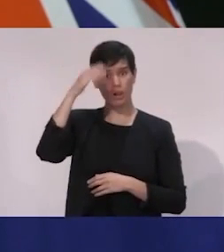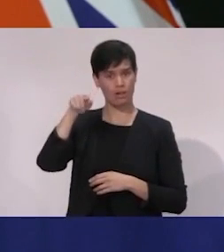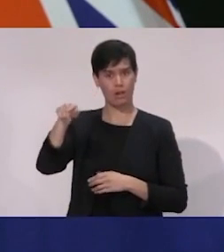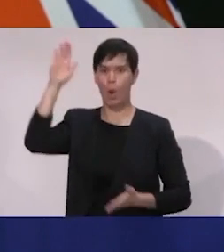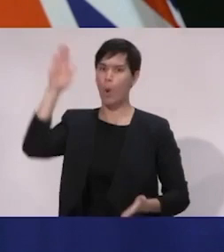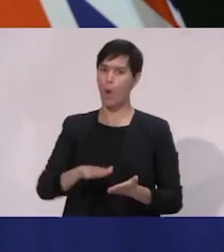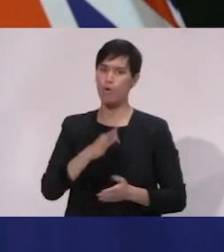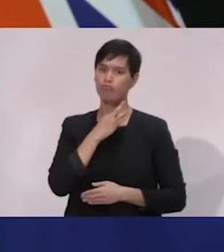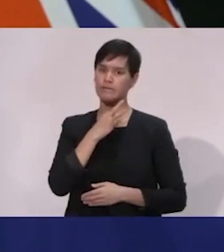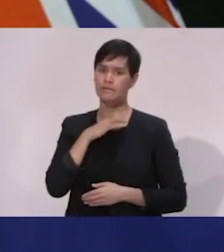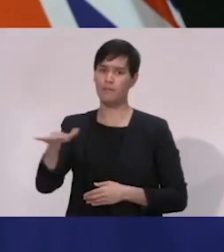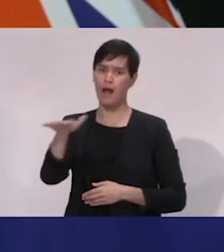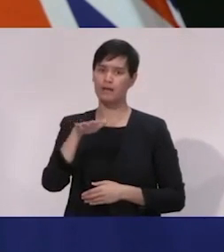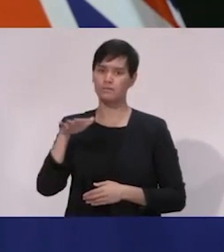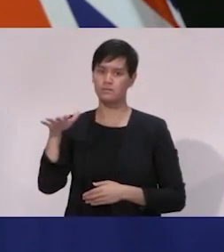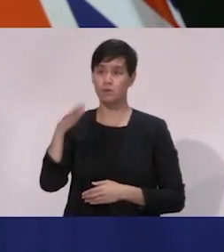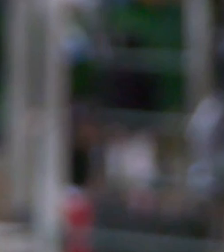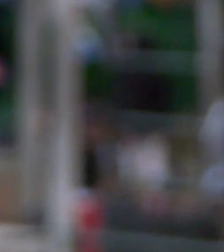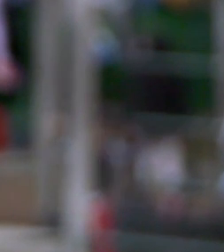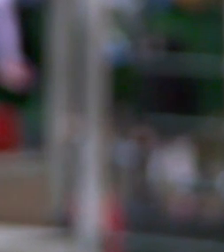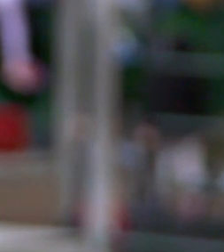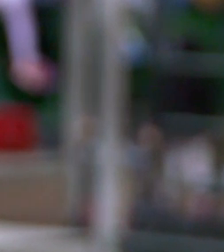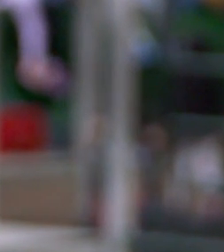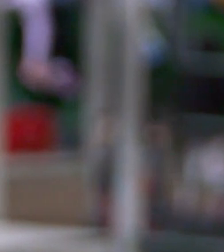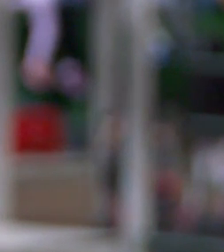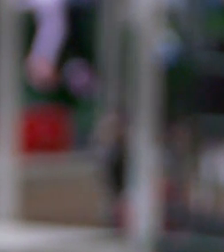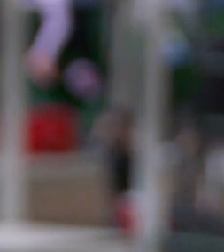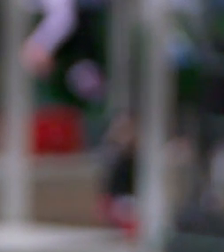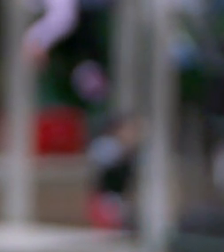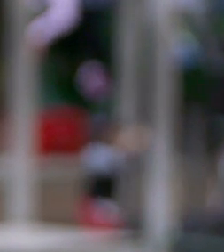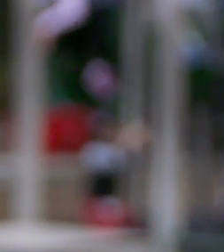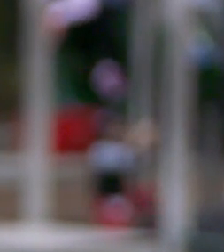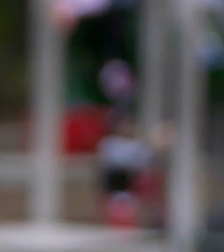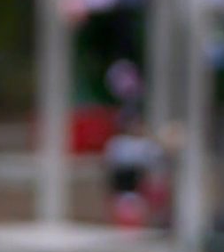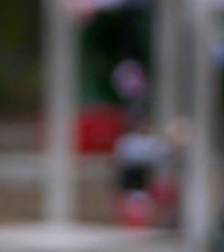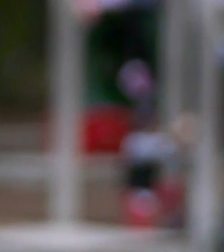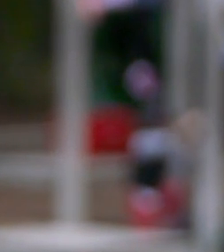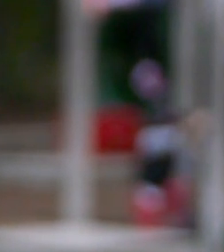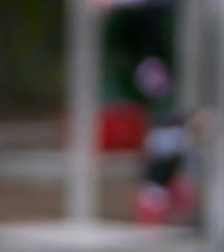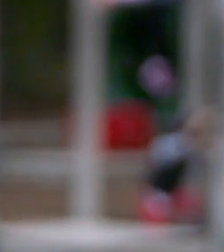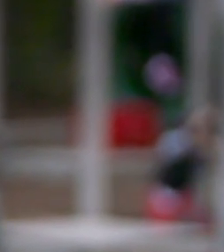ensure that they are keeping students and staff safe in the school environment. For Checkpoint, Logan Church.